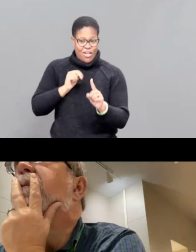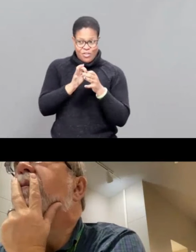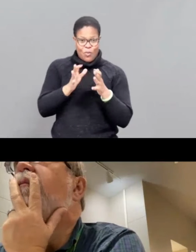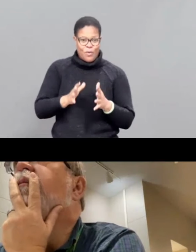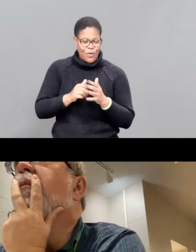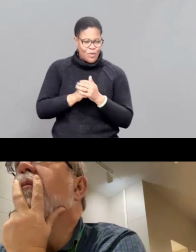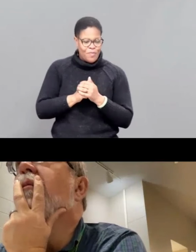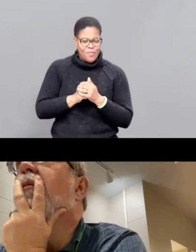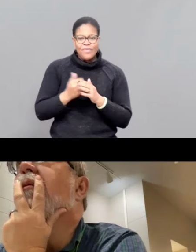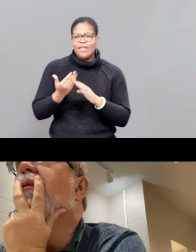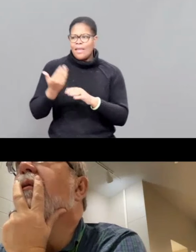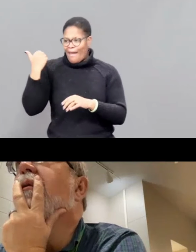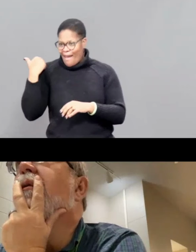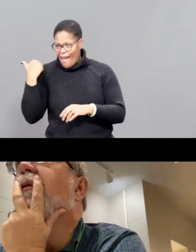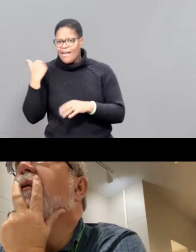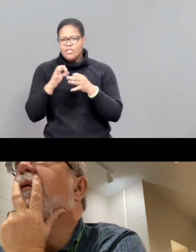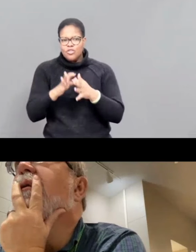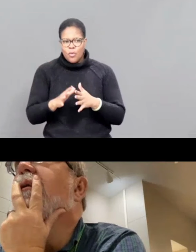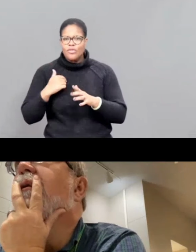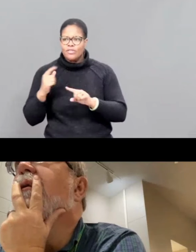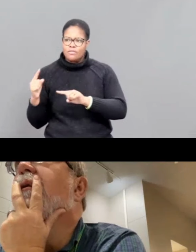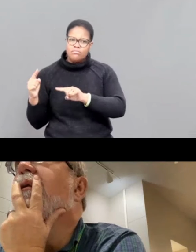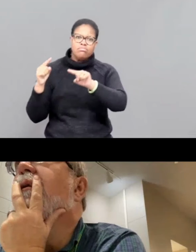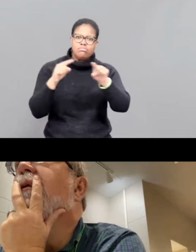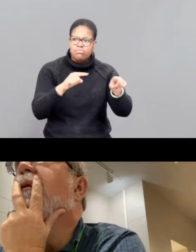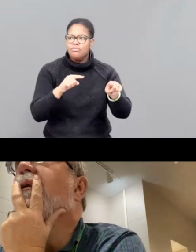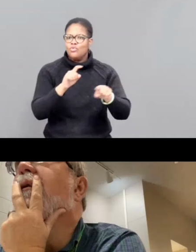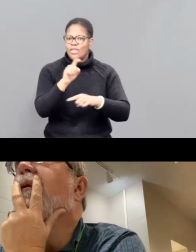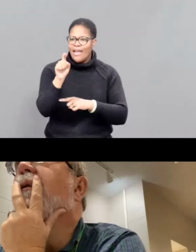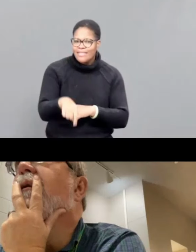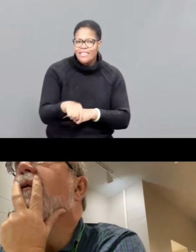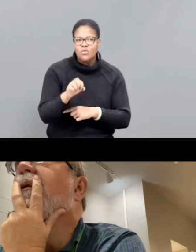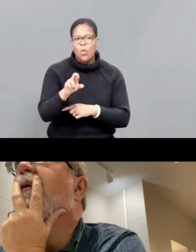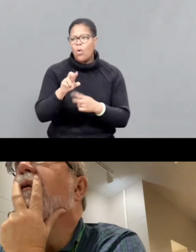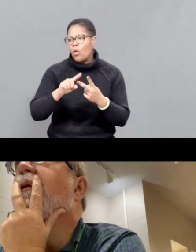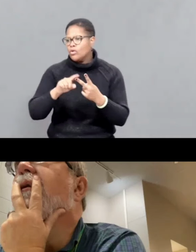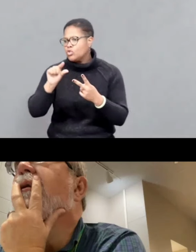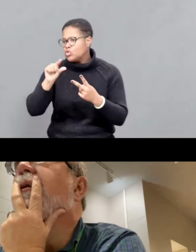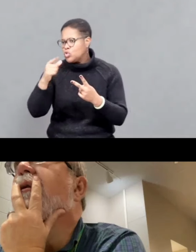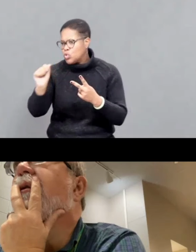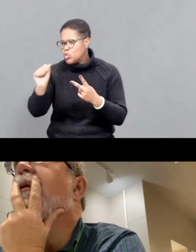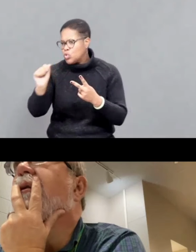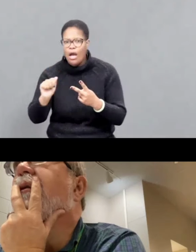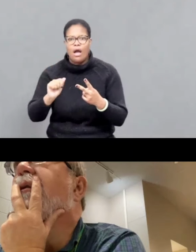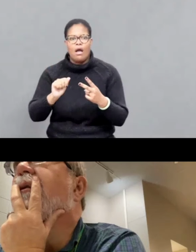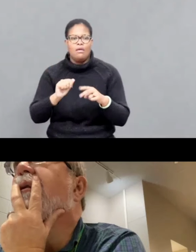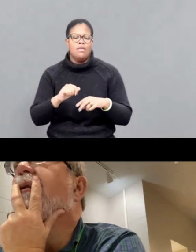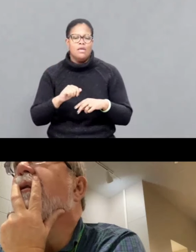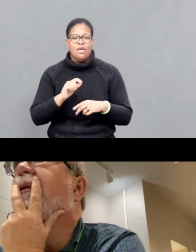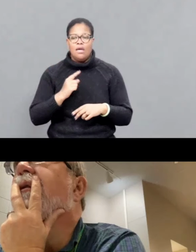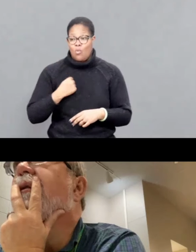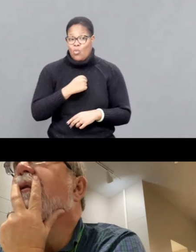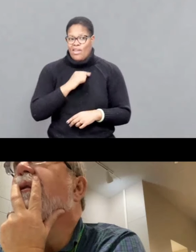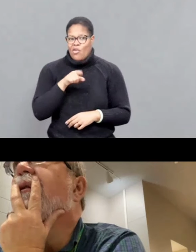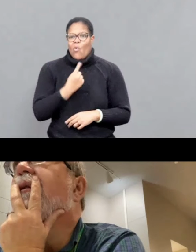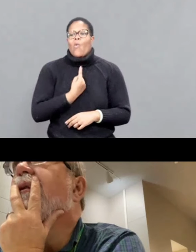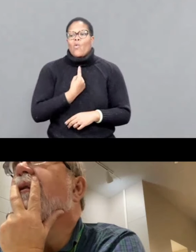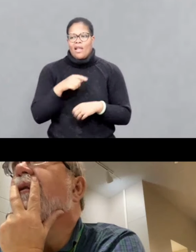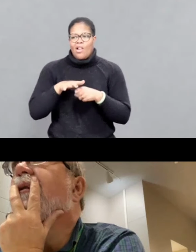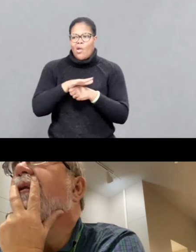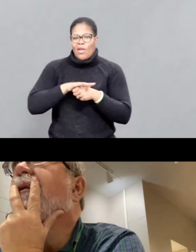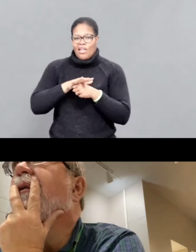So in the past, they have had to travel all the way to Texas or to Georgia. So we are the only location on